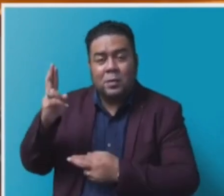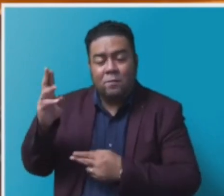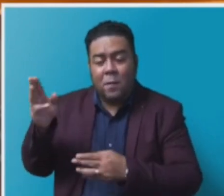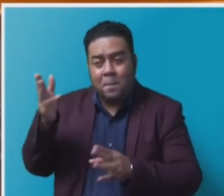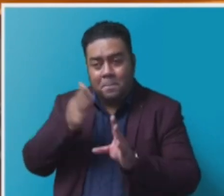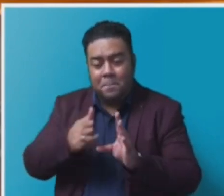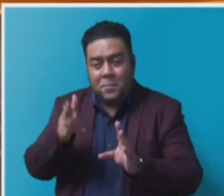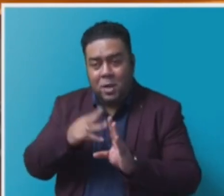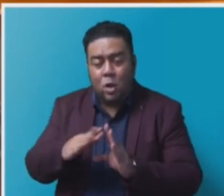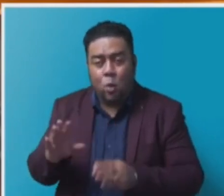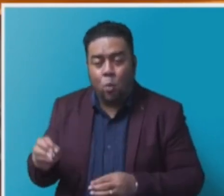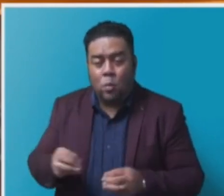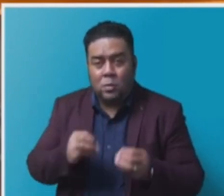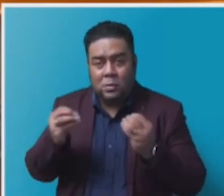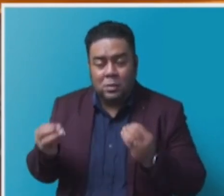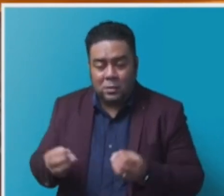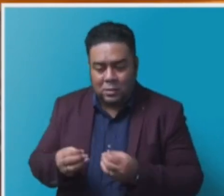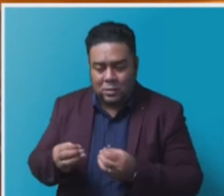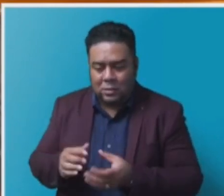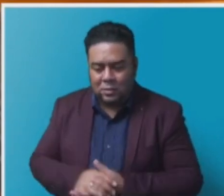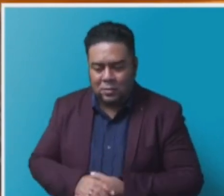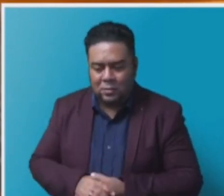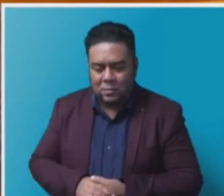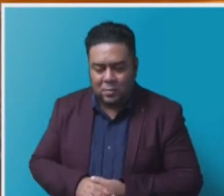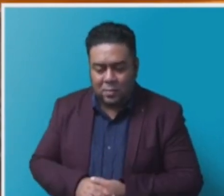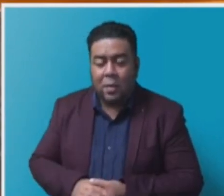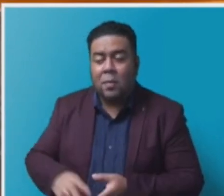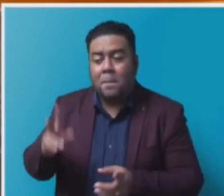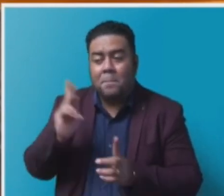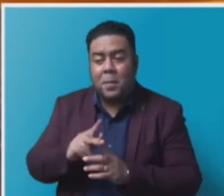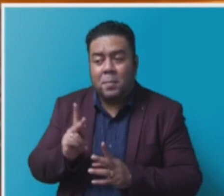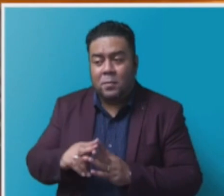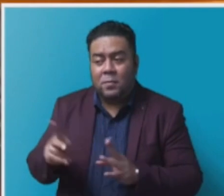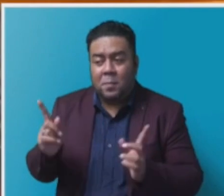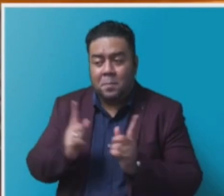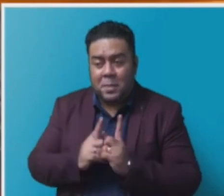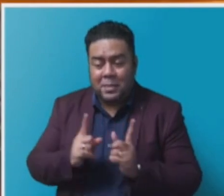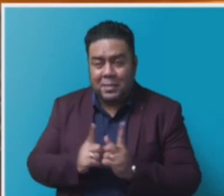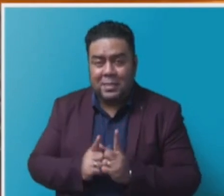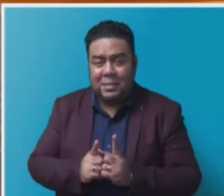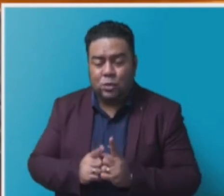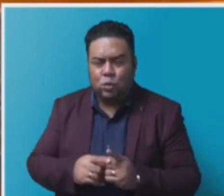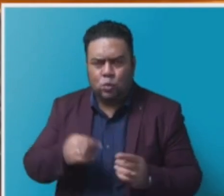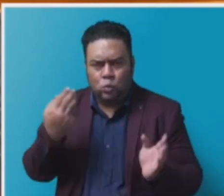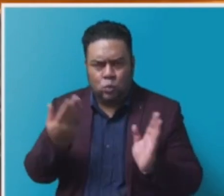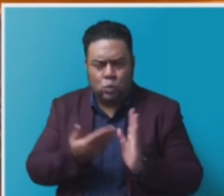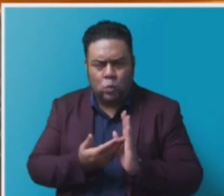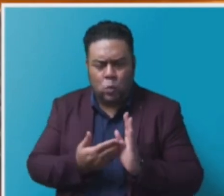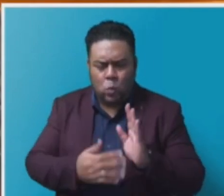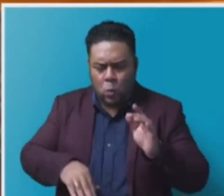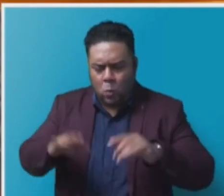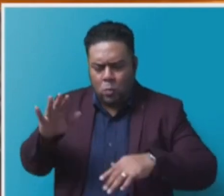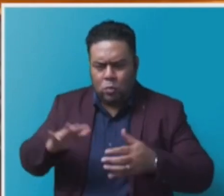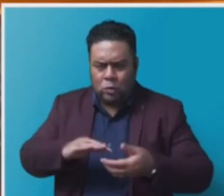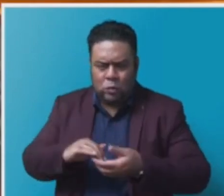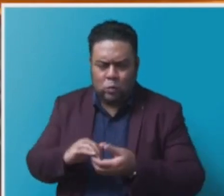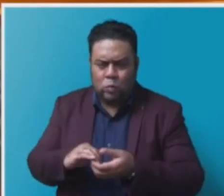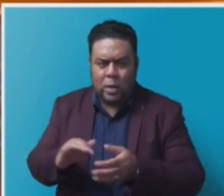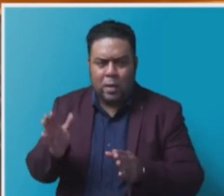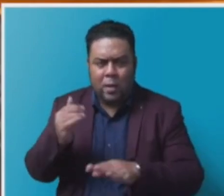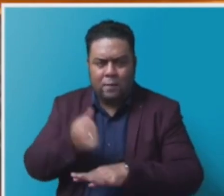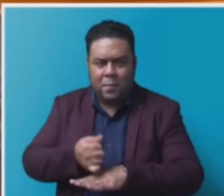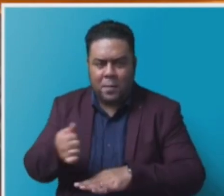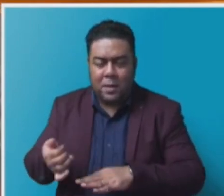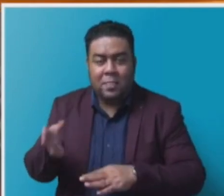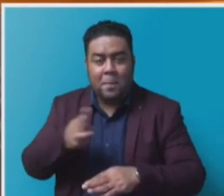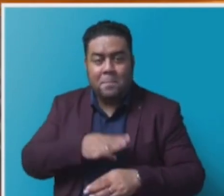media organizations in the country. The purpose of this meeting was to explore collaboration between government agencies